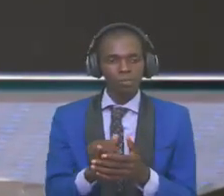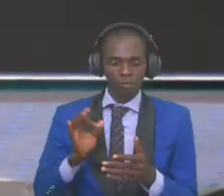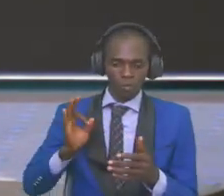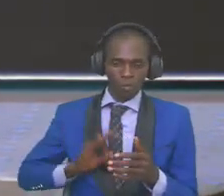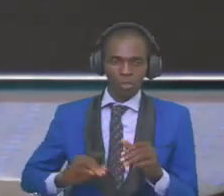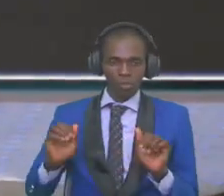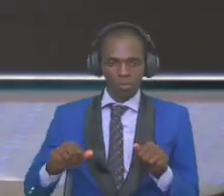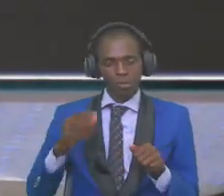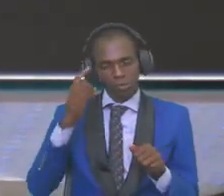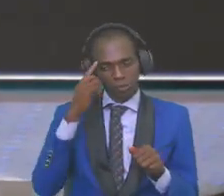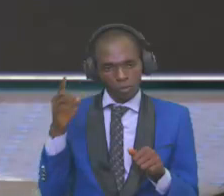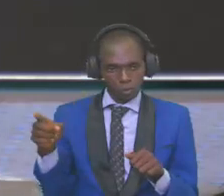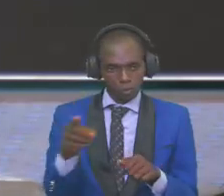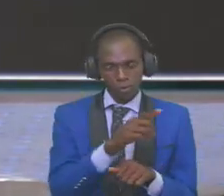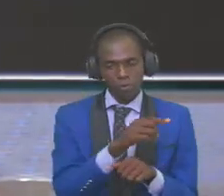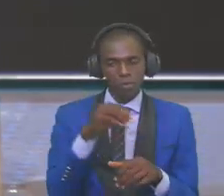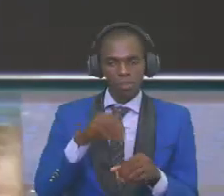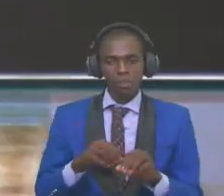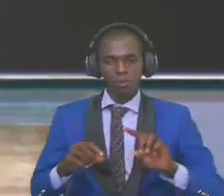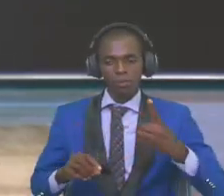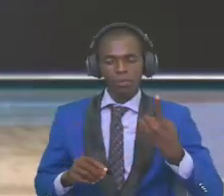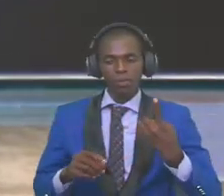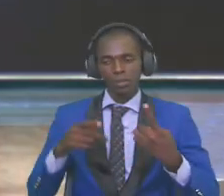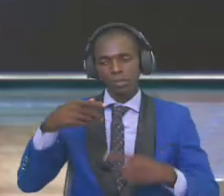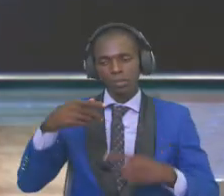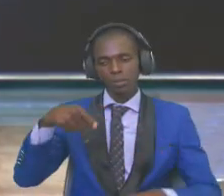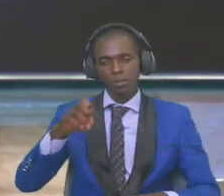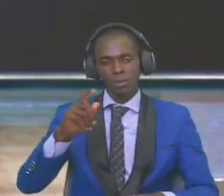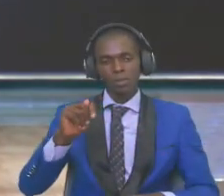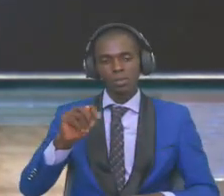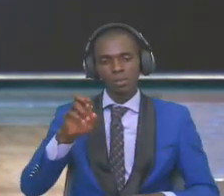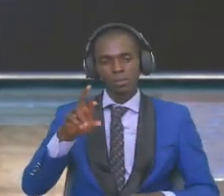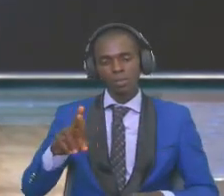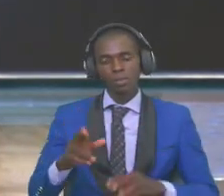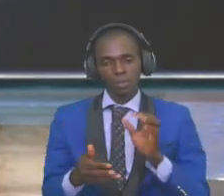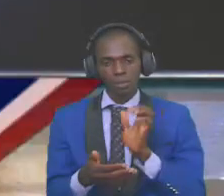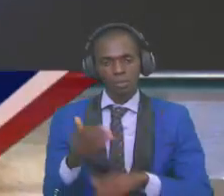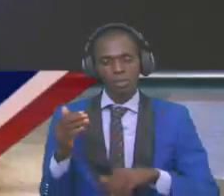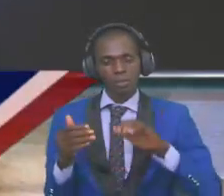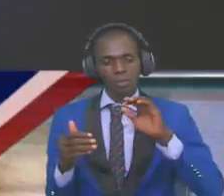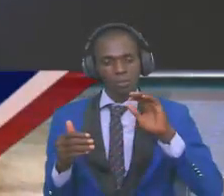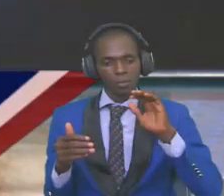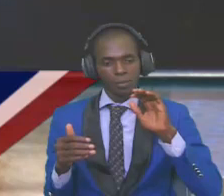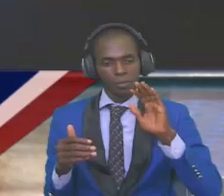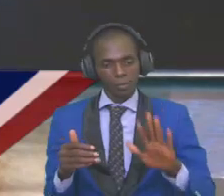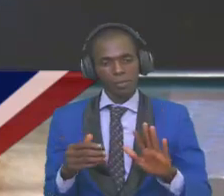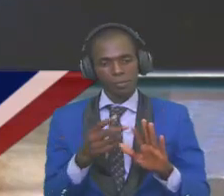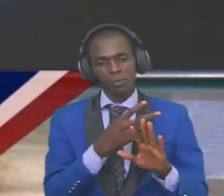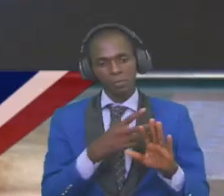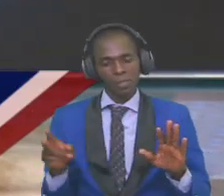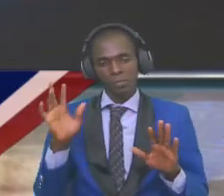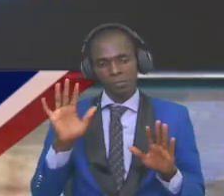unprofitable for you. First Peter chapter 5 verse 5, likewise ye